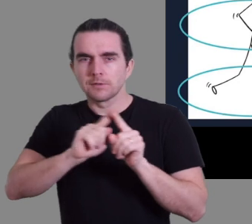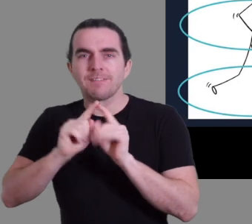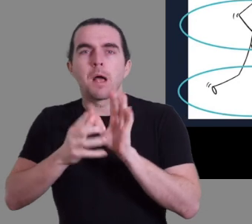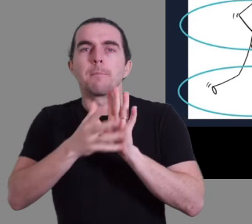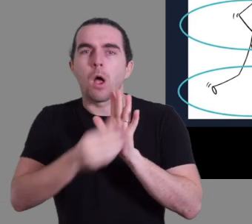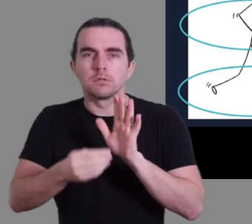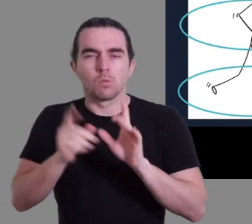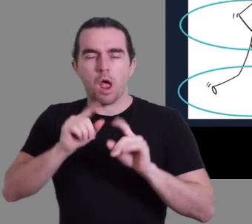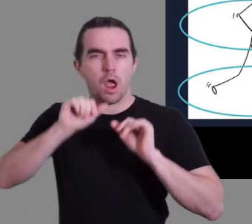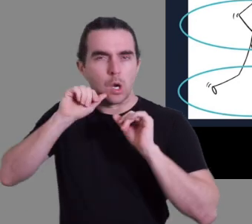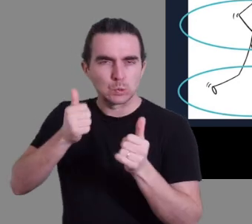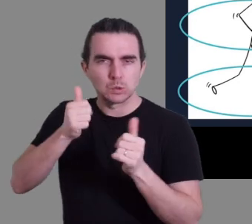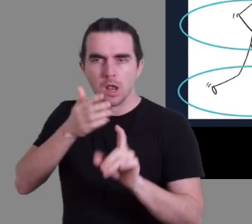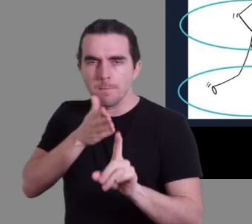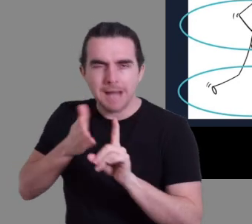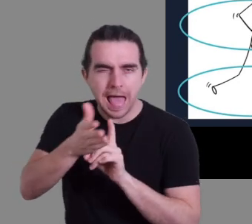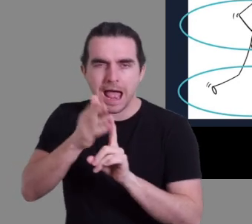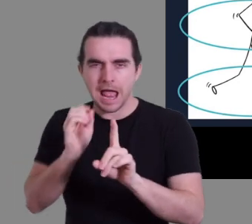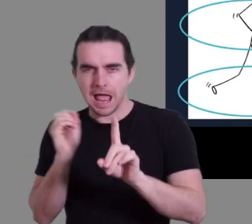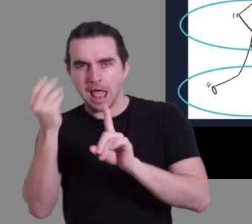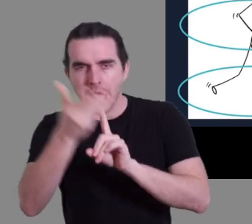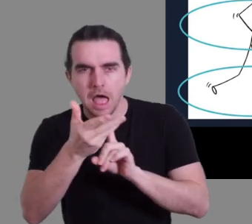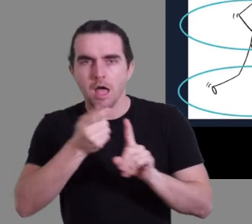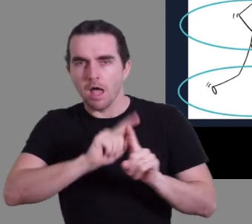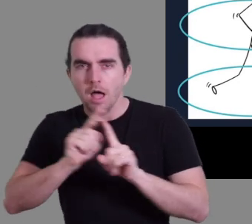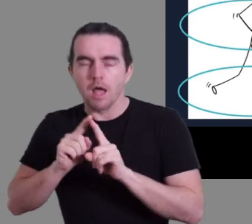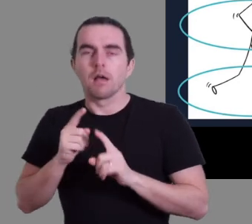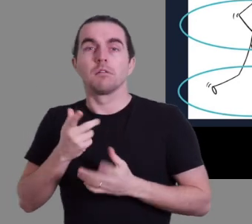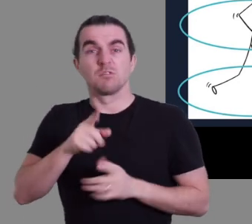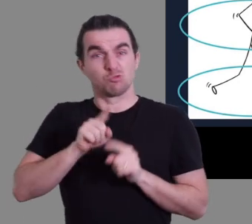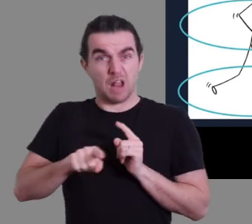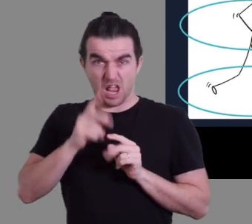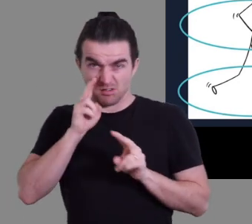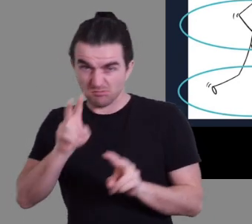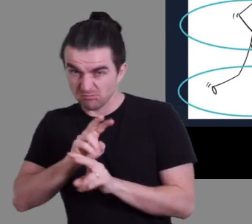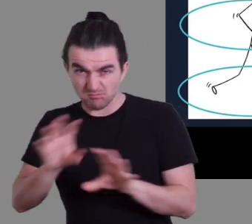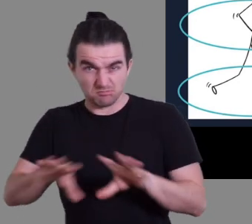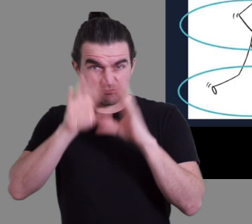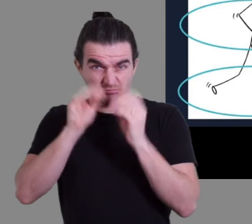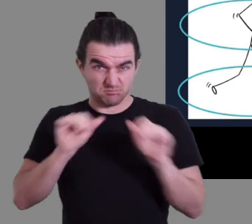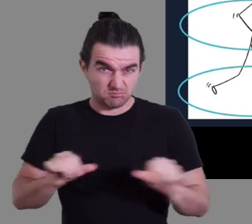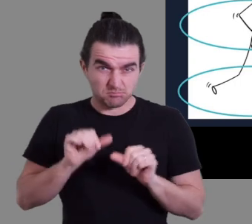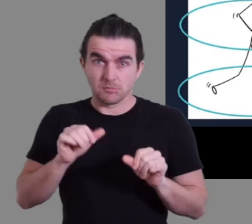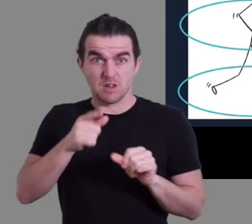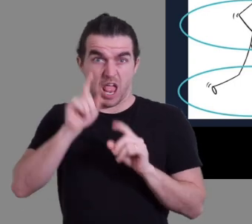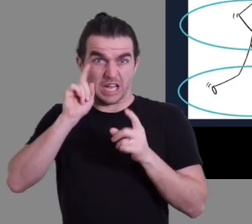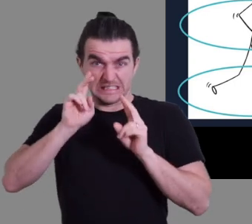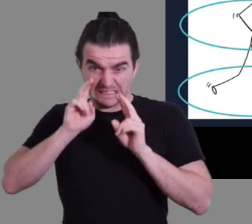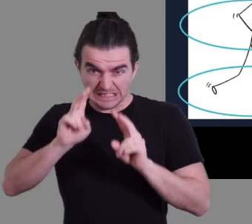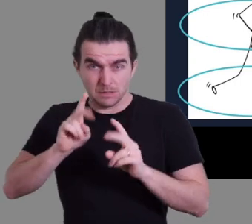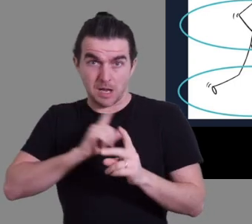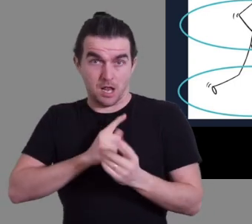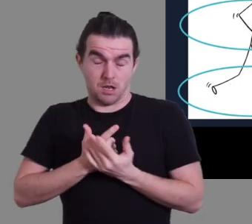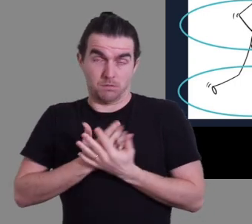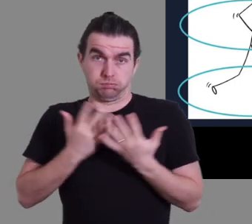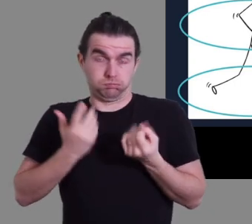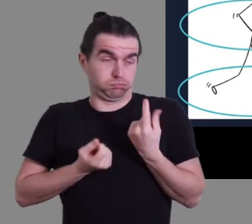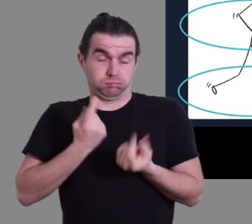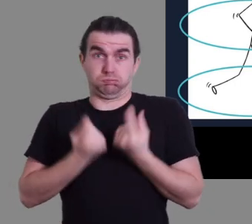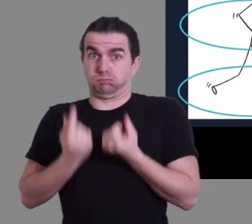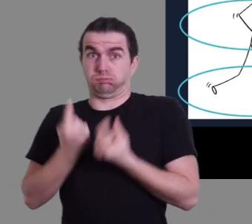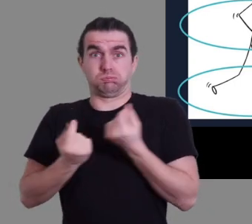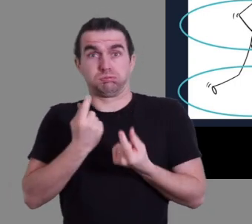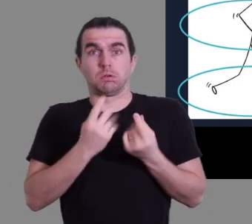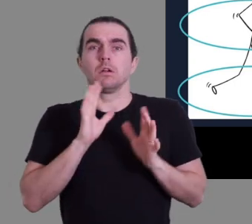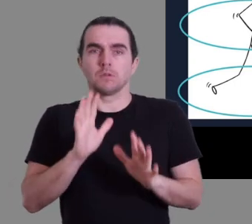good play. And the thing is, if you try and look at everything at once, you just can't see it. There's too many things to look at.